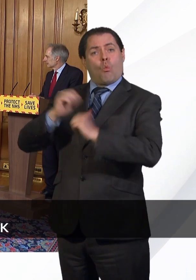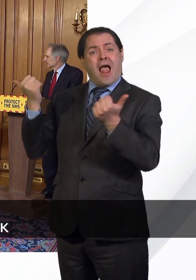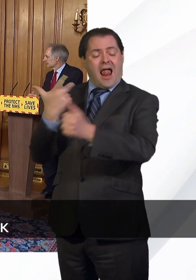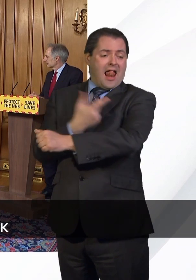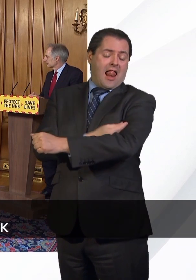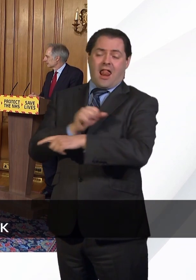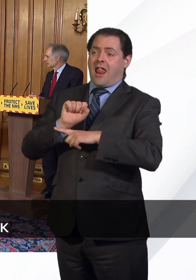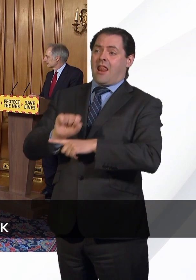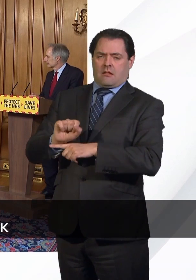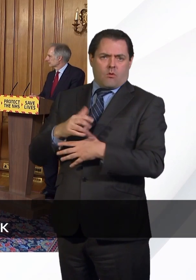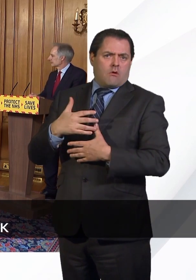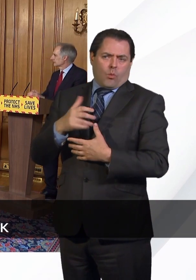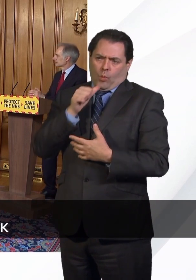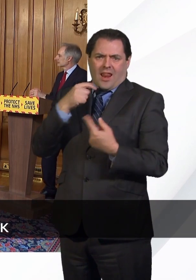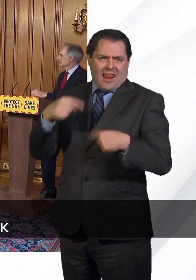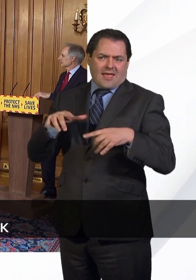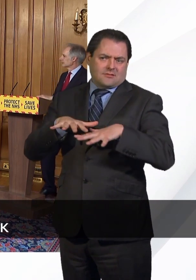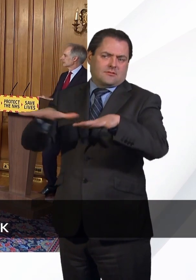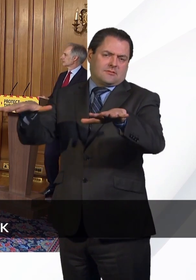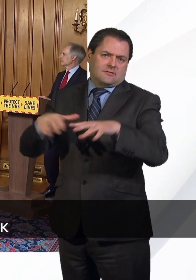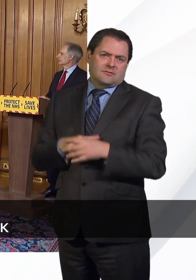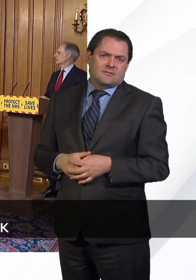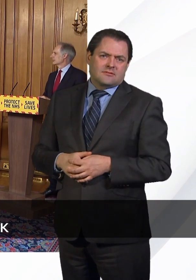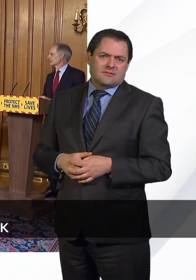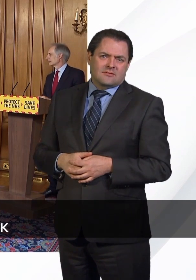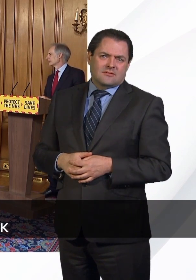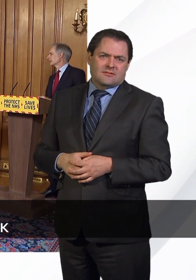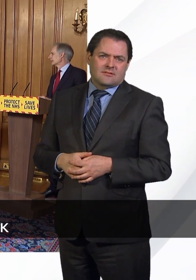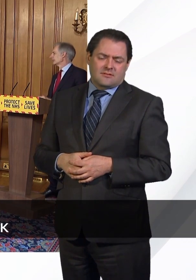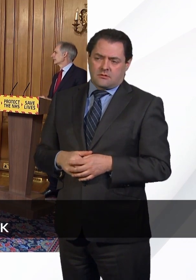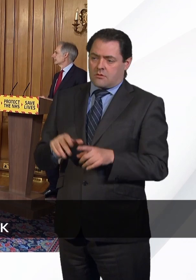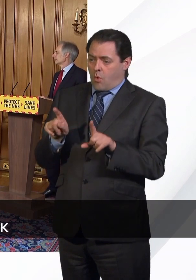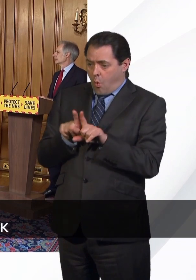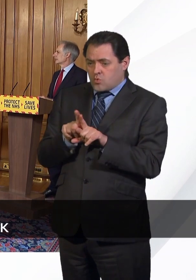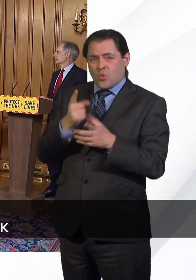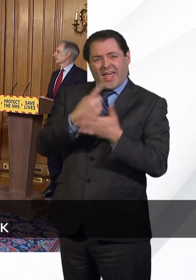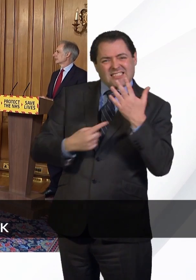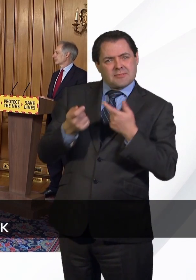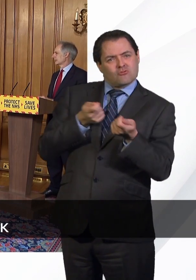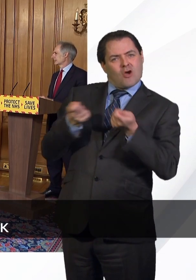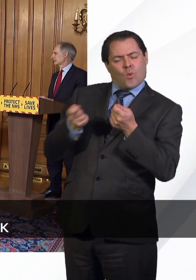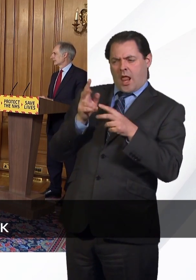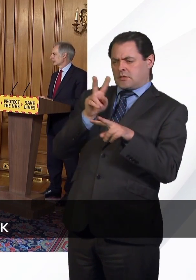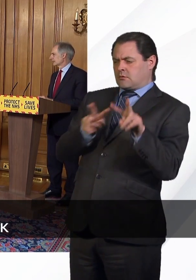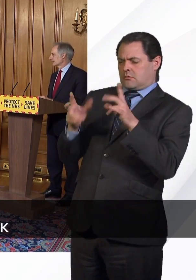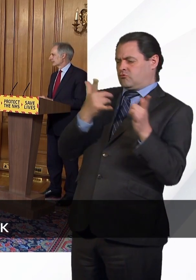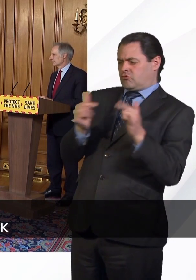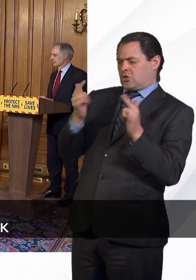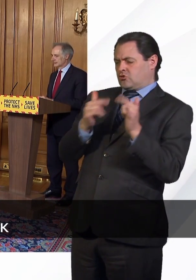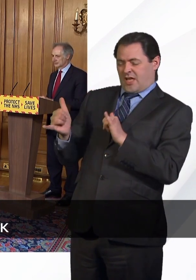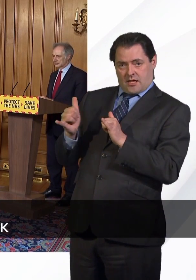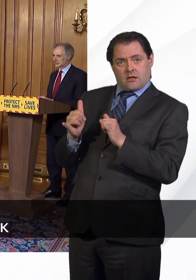and safe, and when the independent regulators, if and when the